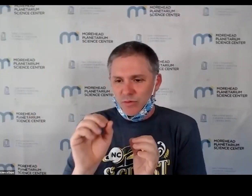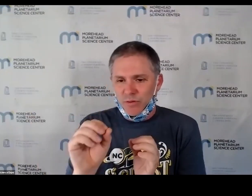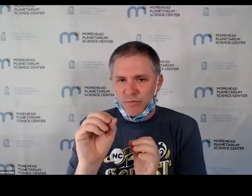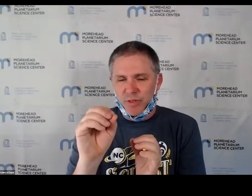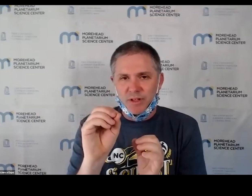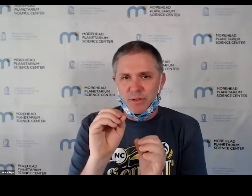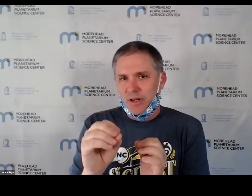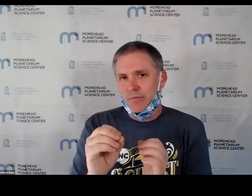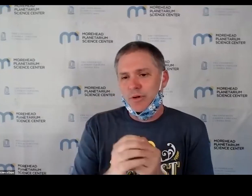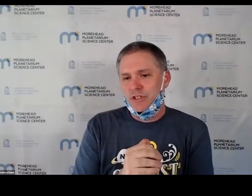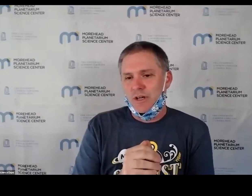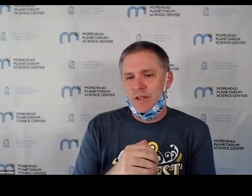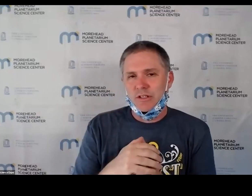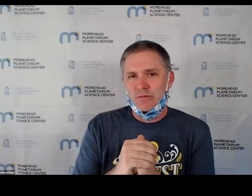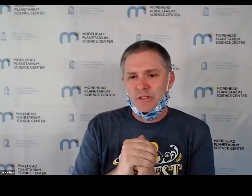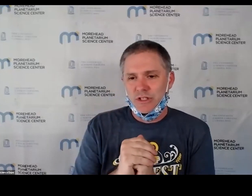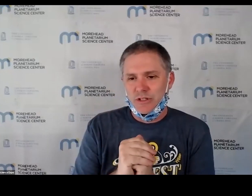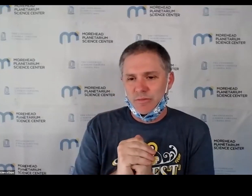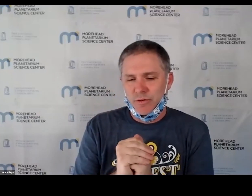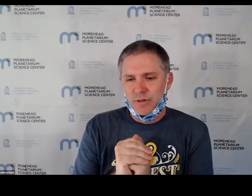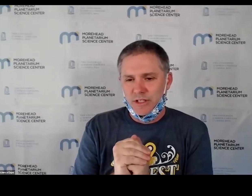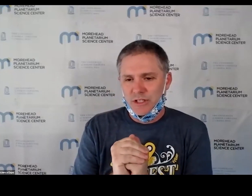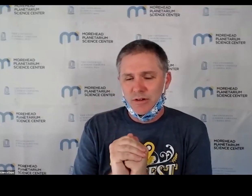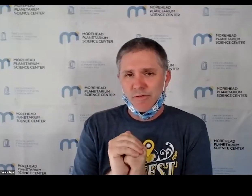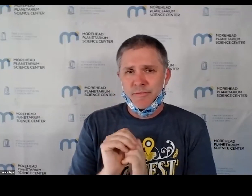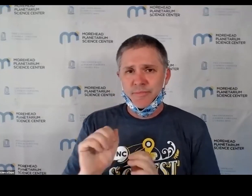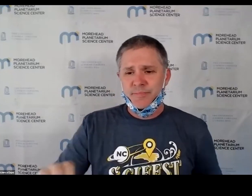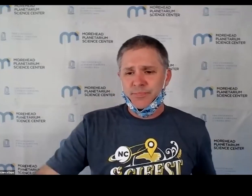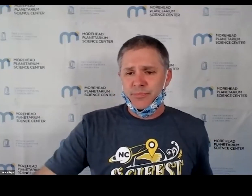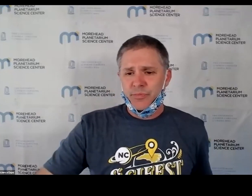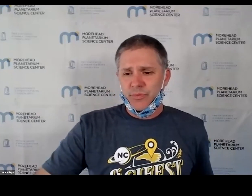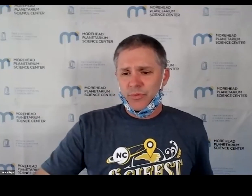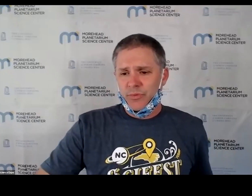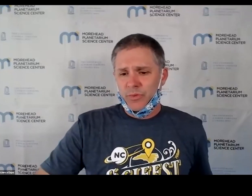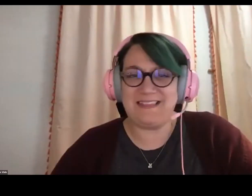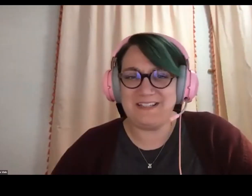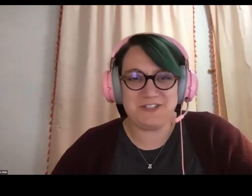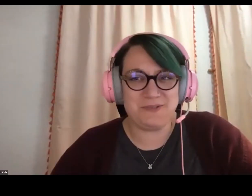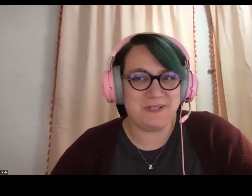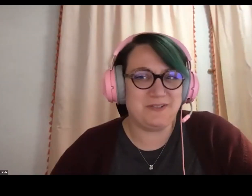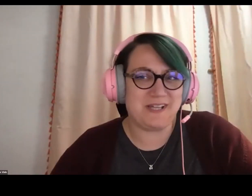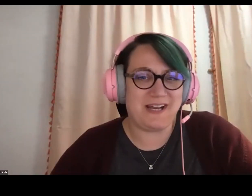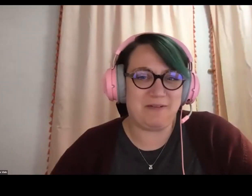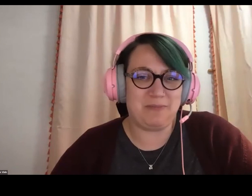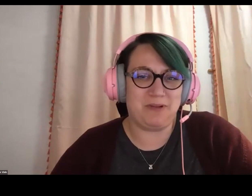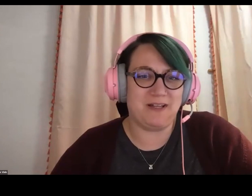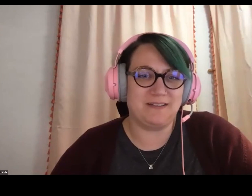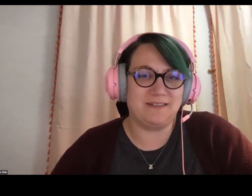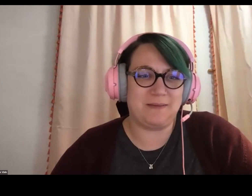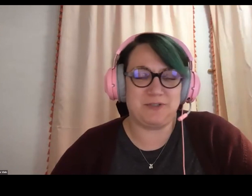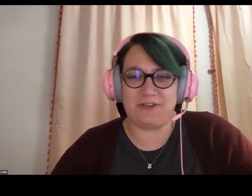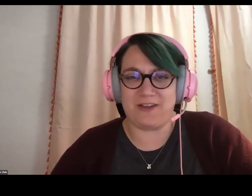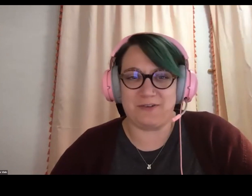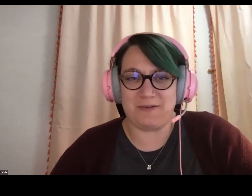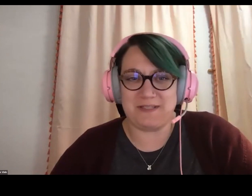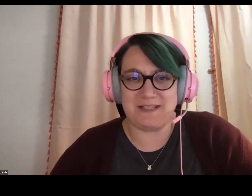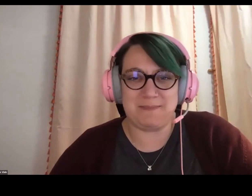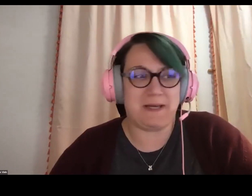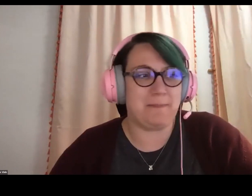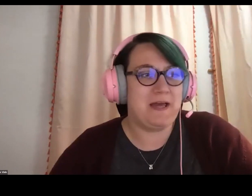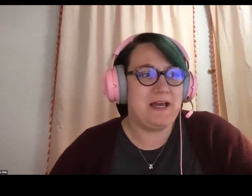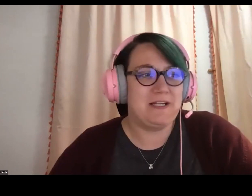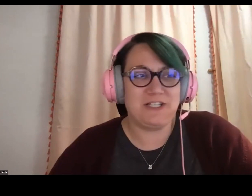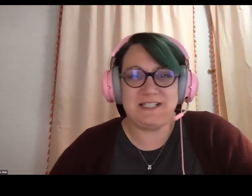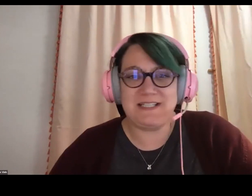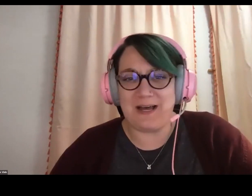thing. Anything, one thing to plug or push, or anything else you want to touch on before we let you go? I think just what you said, I would plug. I'm sure they all knew I was going to